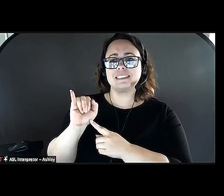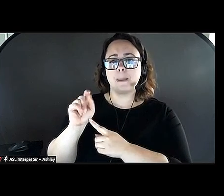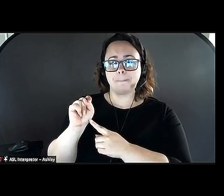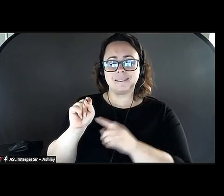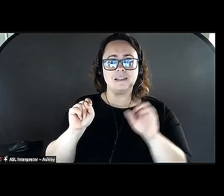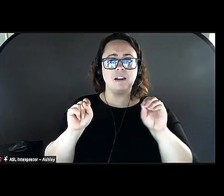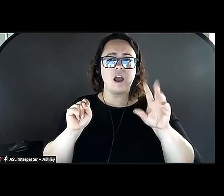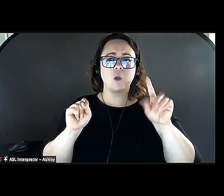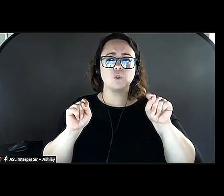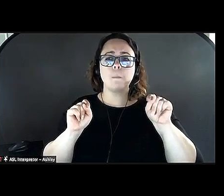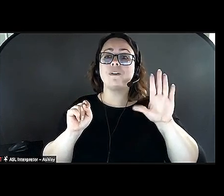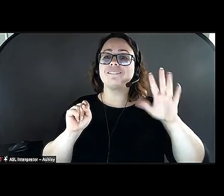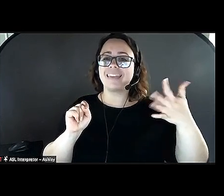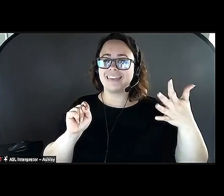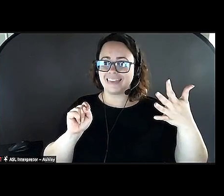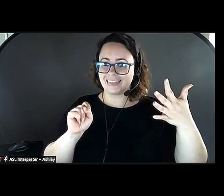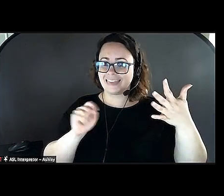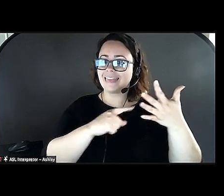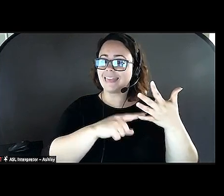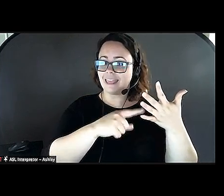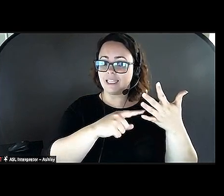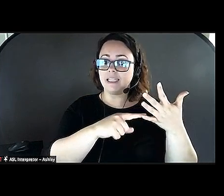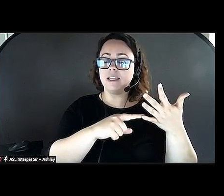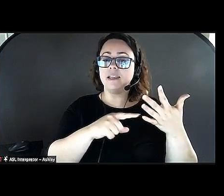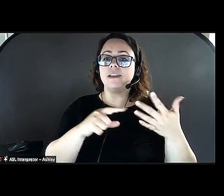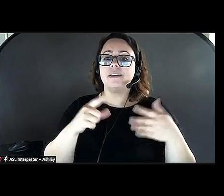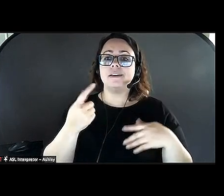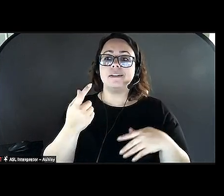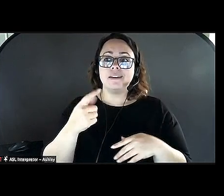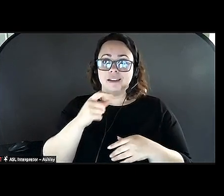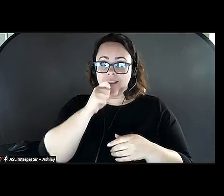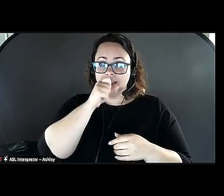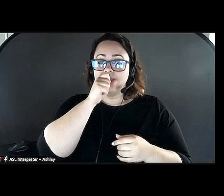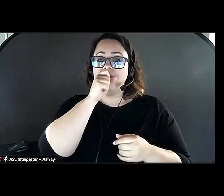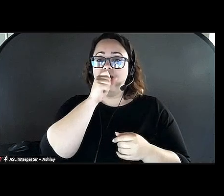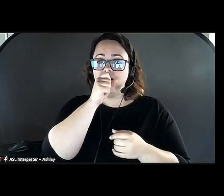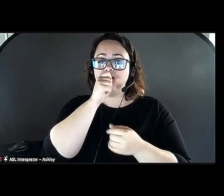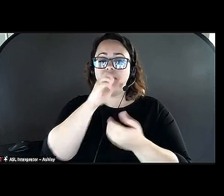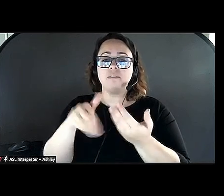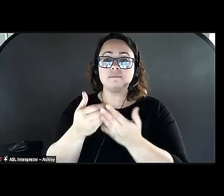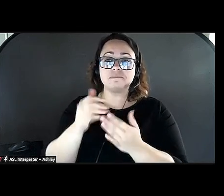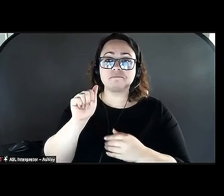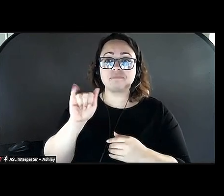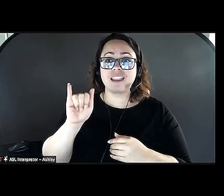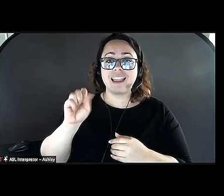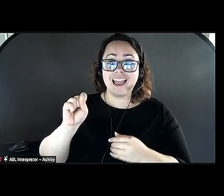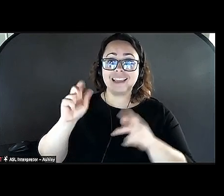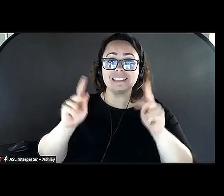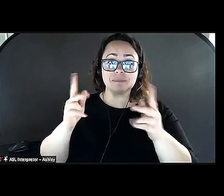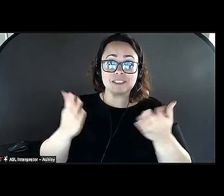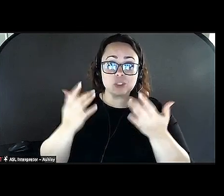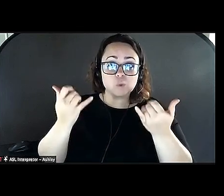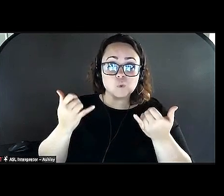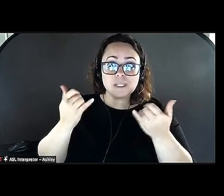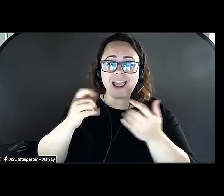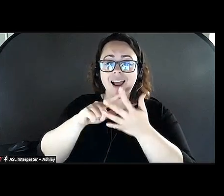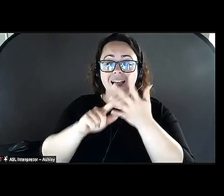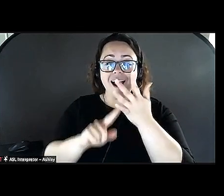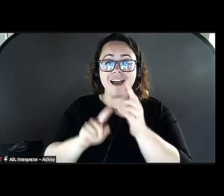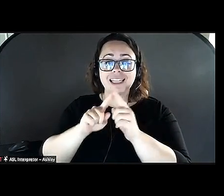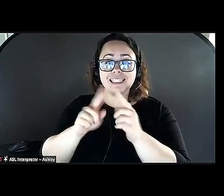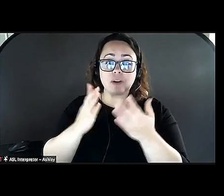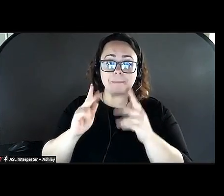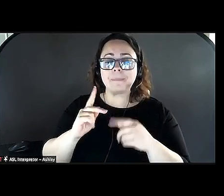October 5th. Vitaly, all of the AISOs that are on this call today, especially our